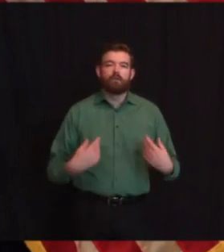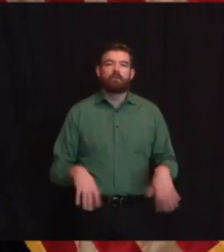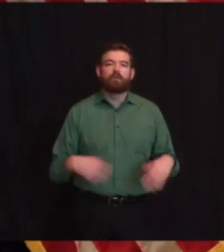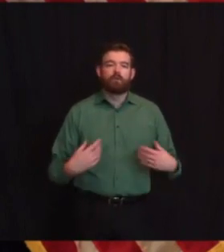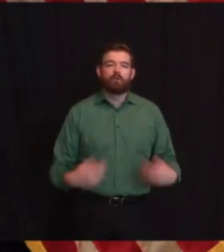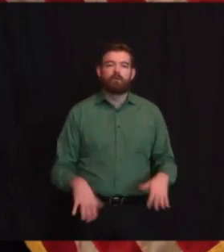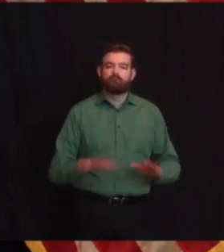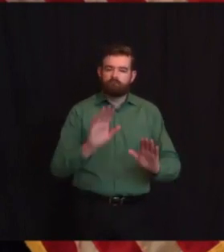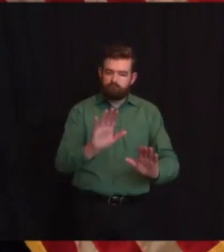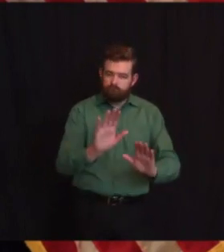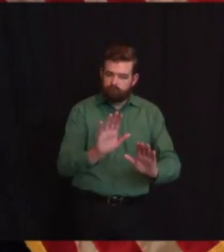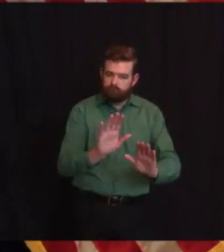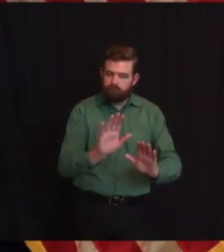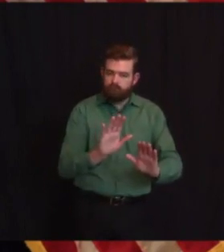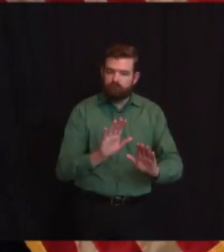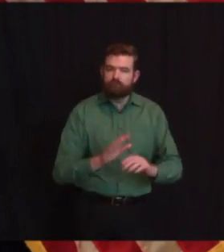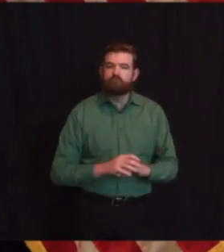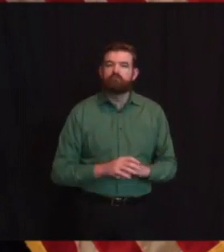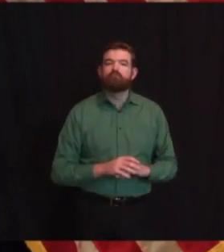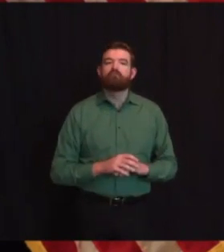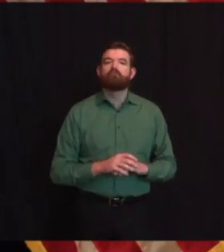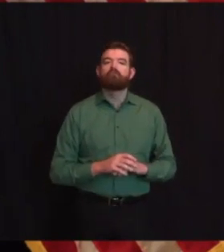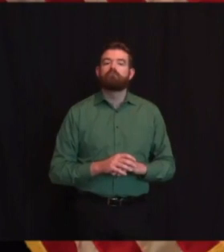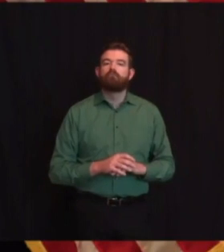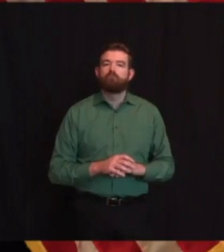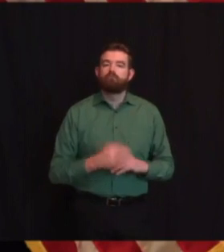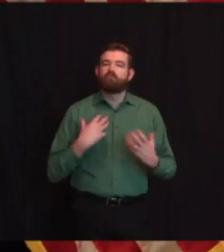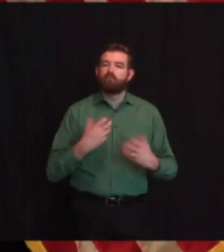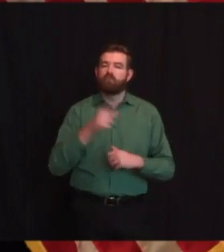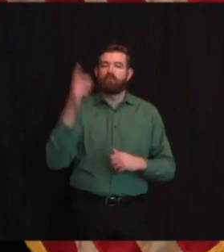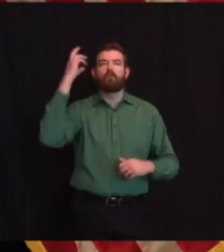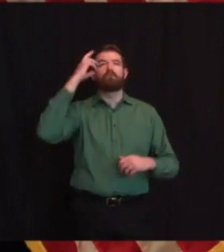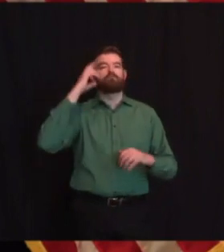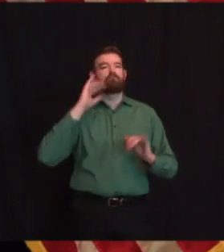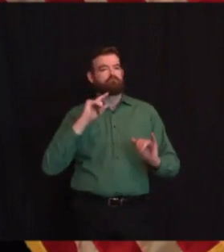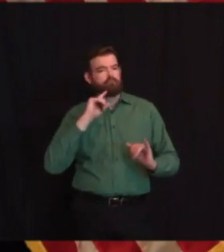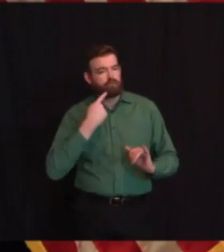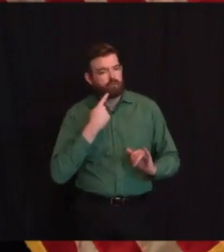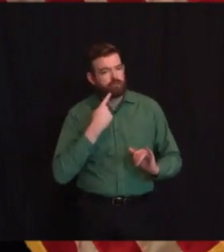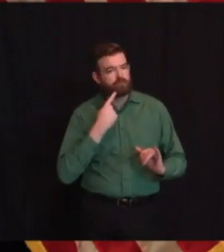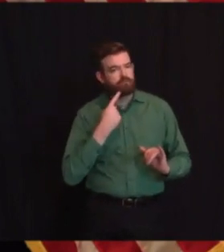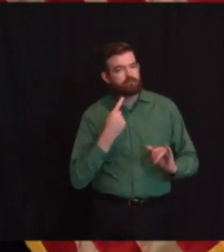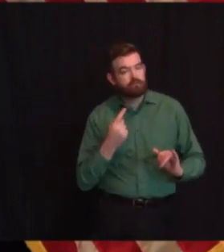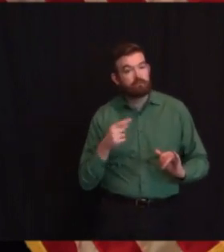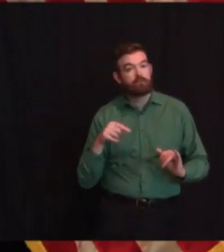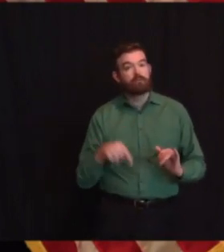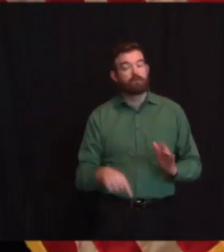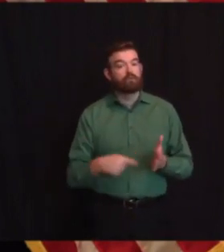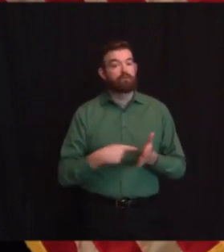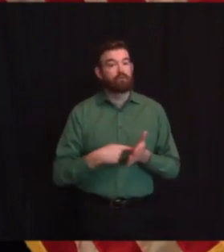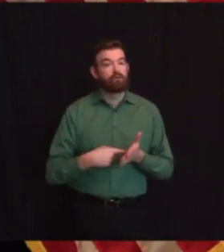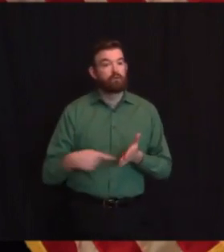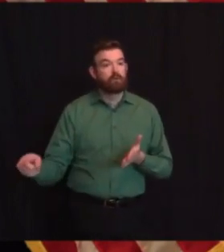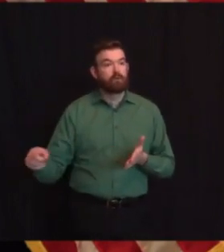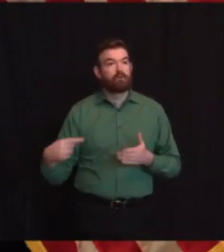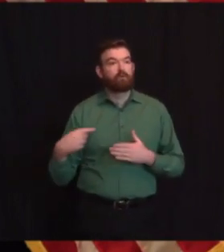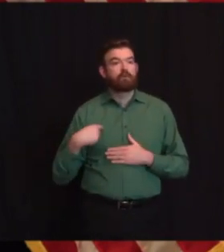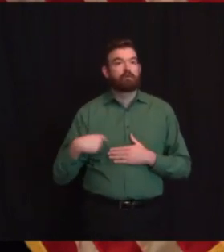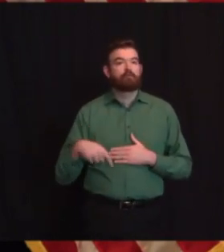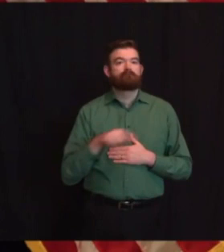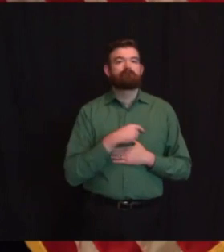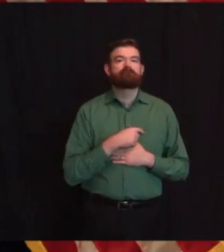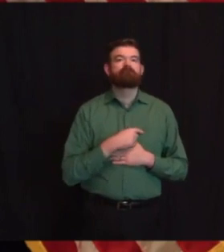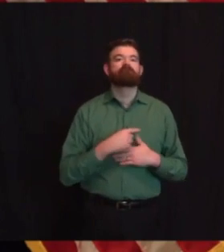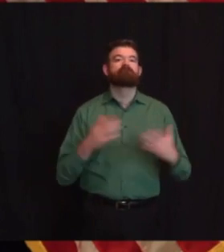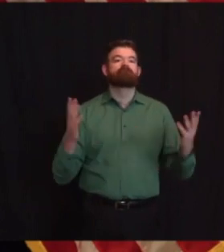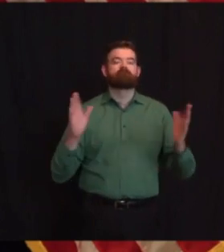least. It has also been a week where we have gotten a disproportionate amount, by